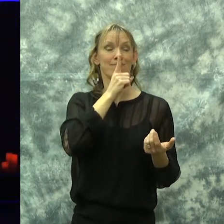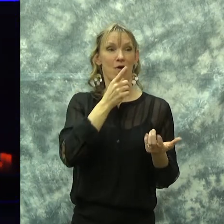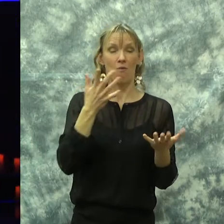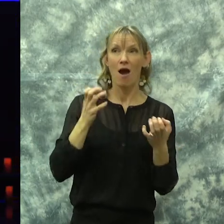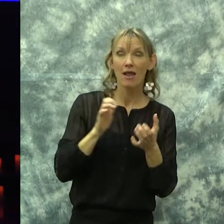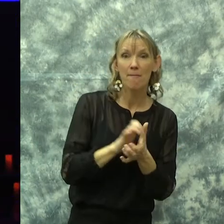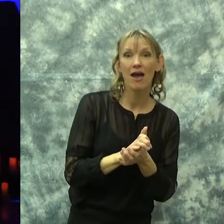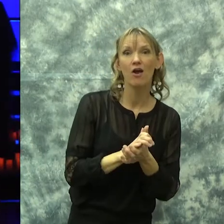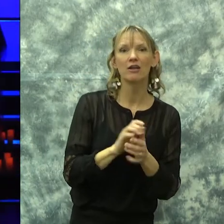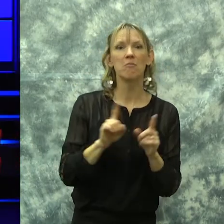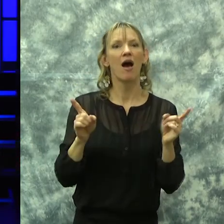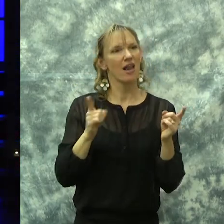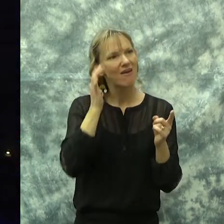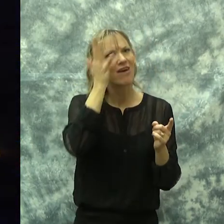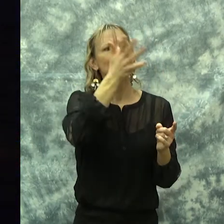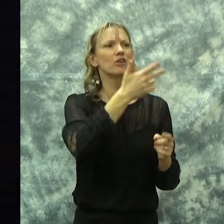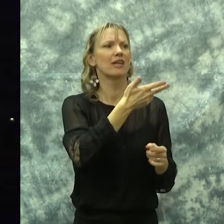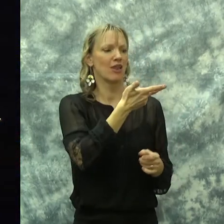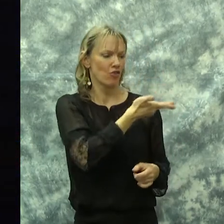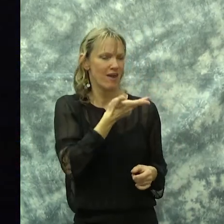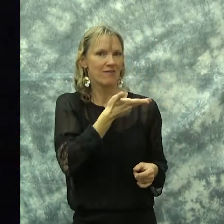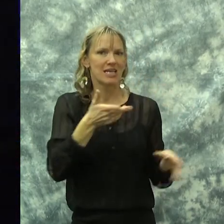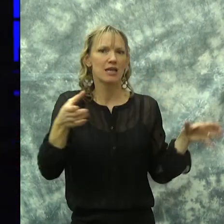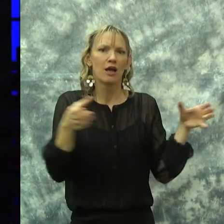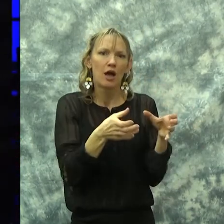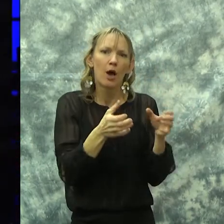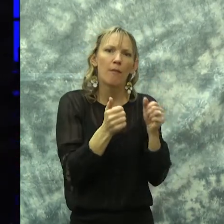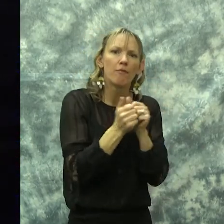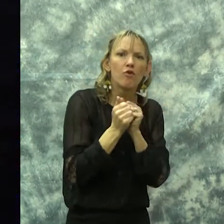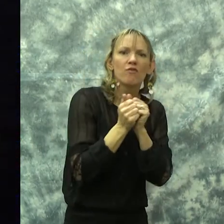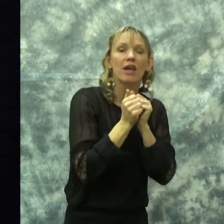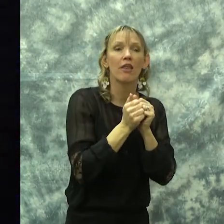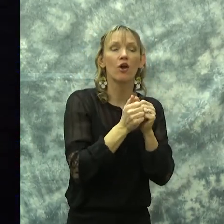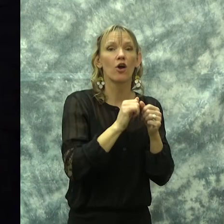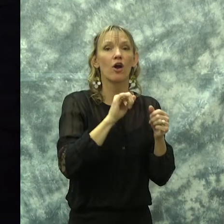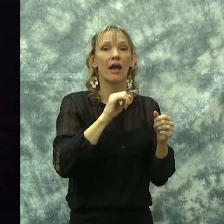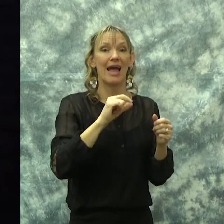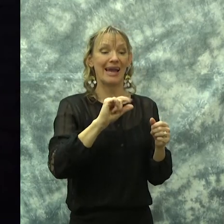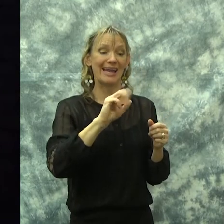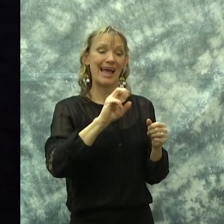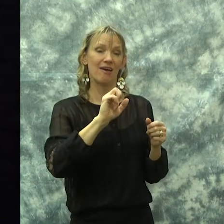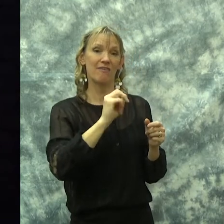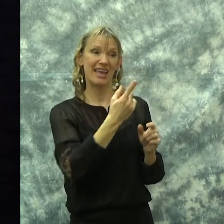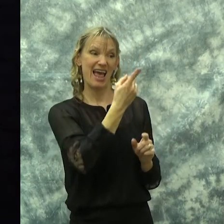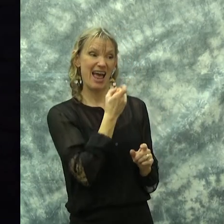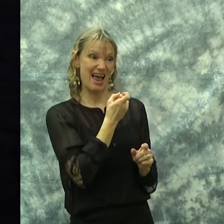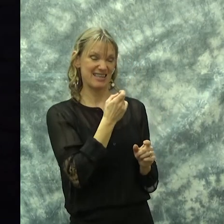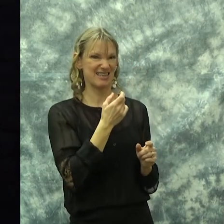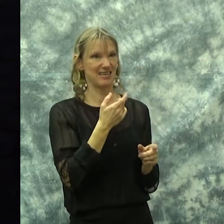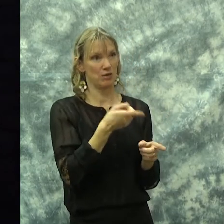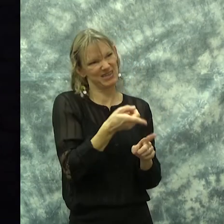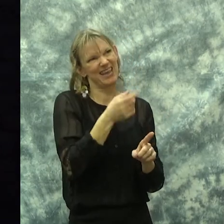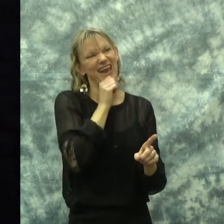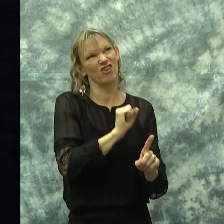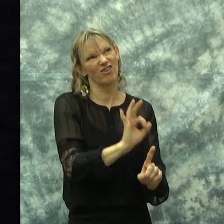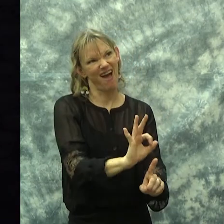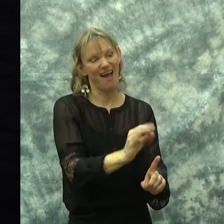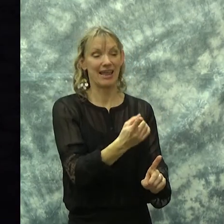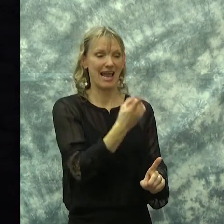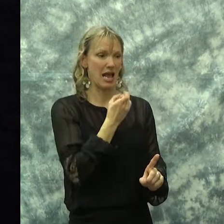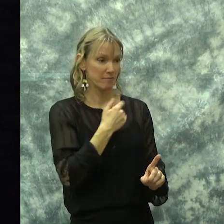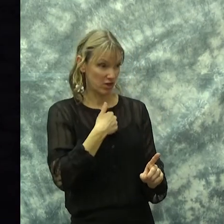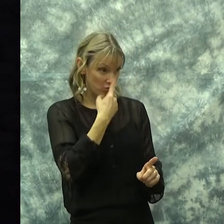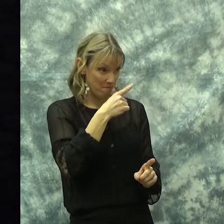And the kid was about 9 years old. And he sat down and he said, Josh, is it okay if I start calling you Dad now?